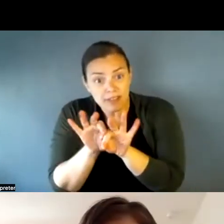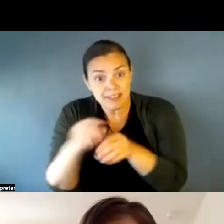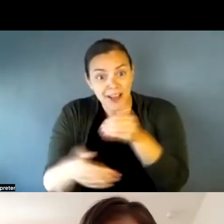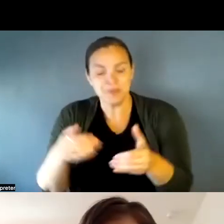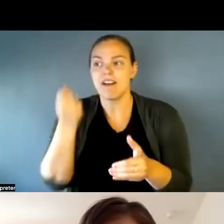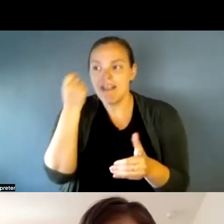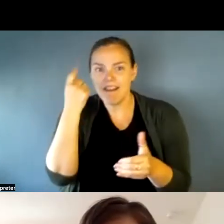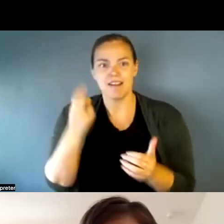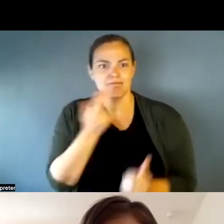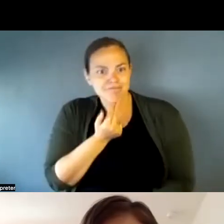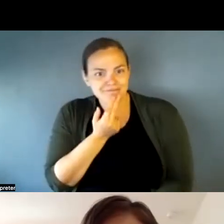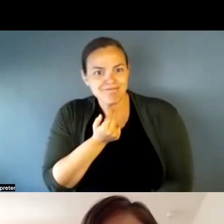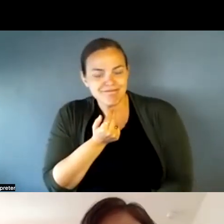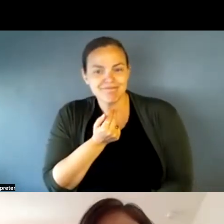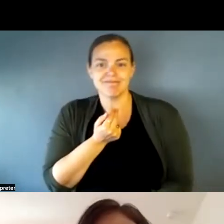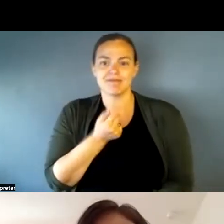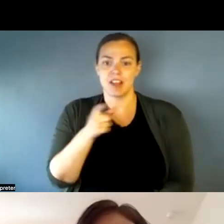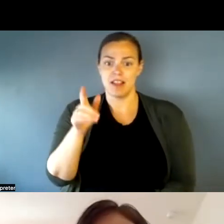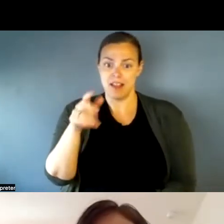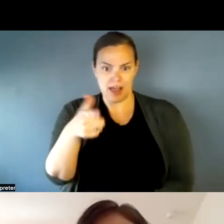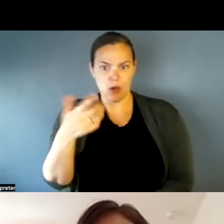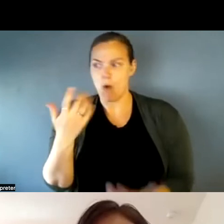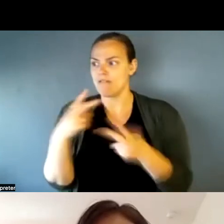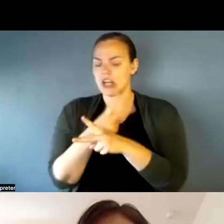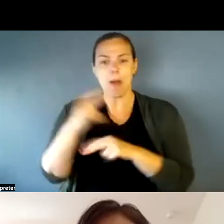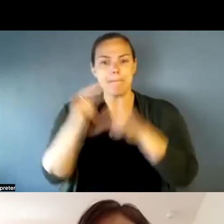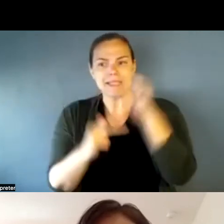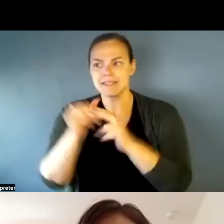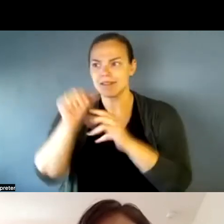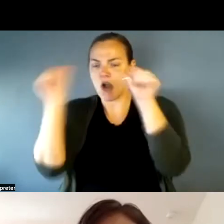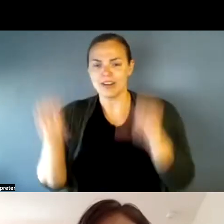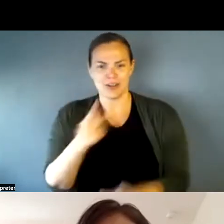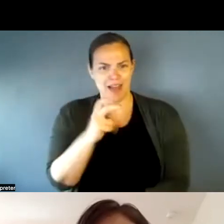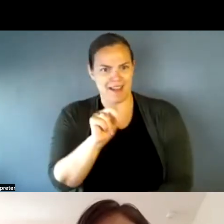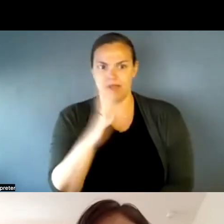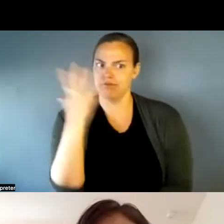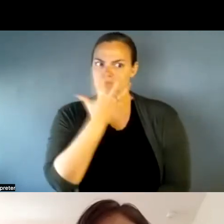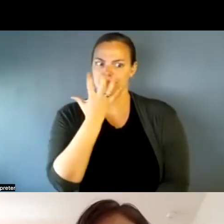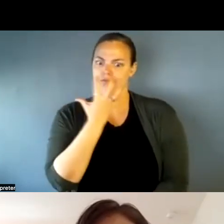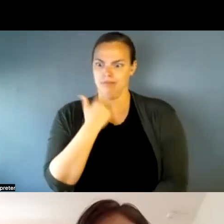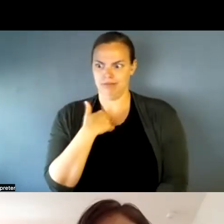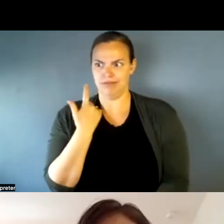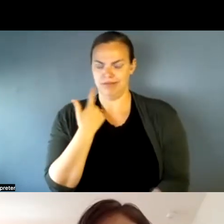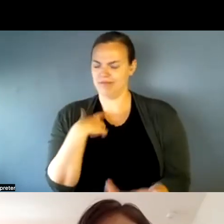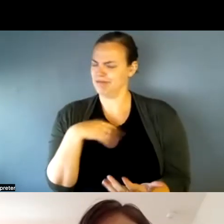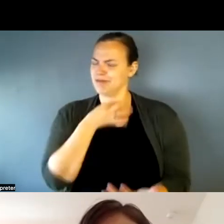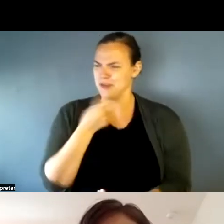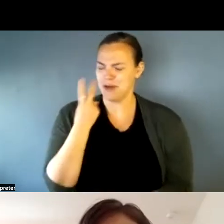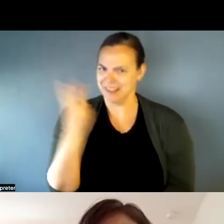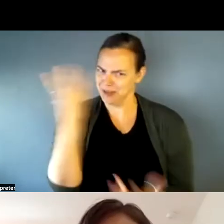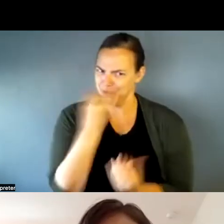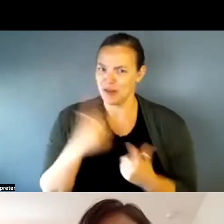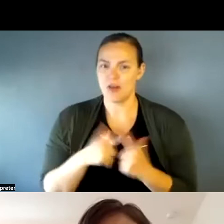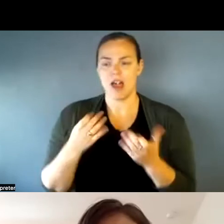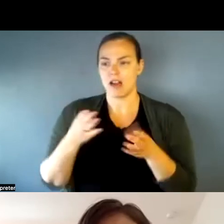that architecturally, this building sounds gorgeous that you were talking about, Ken, where it's this vertical force, that there are